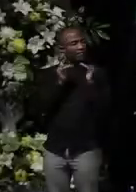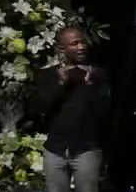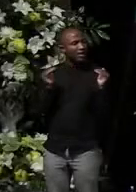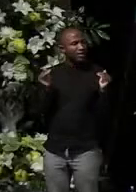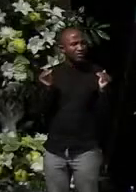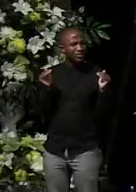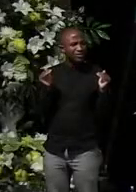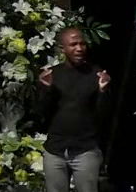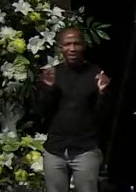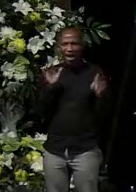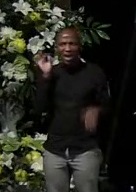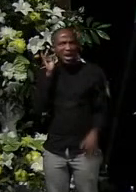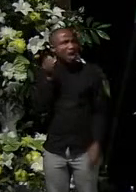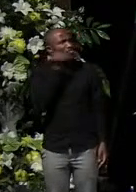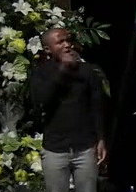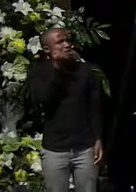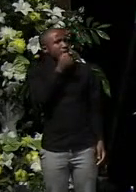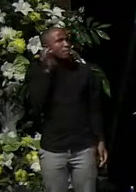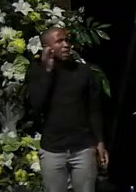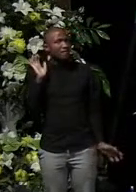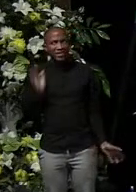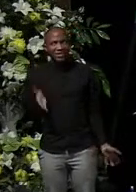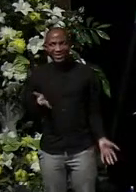I hear an apology of sorts